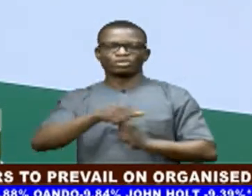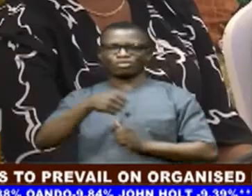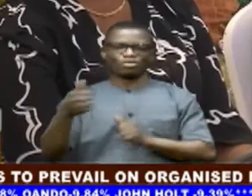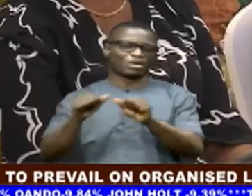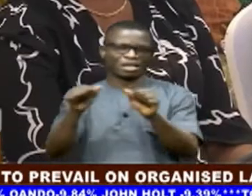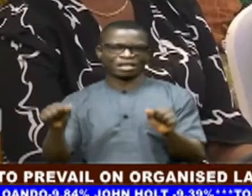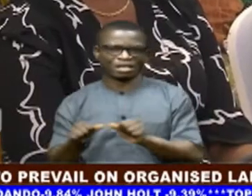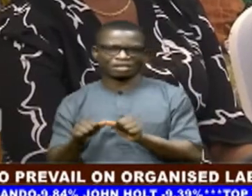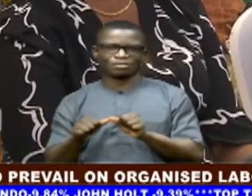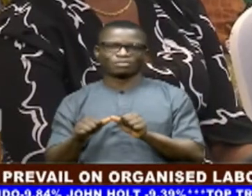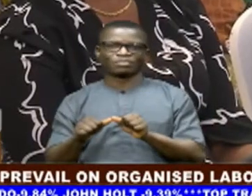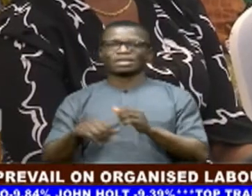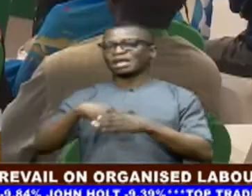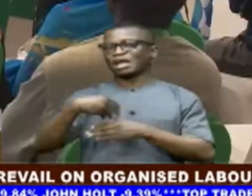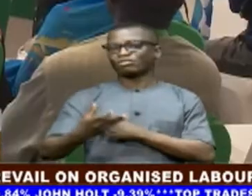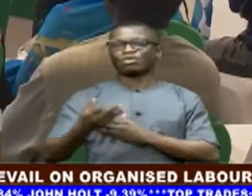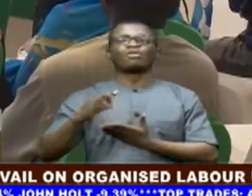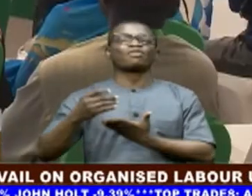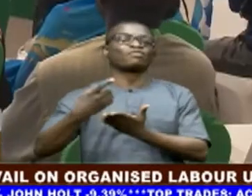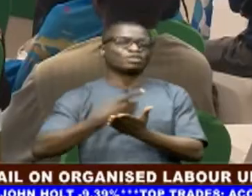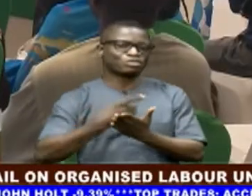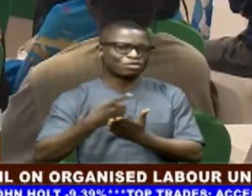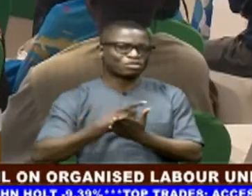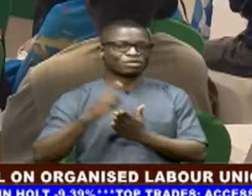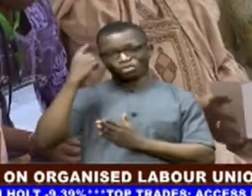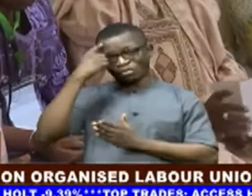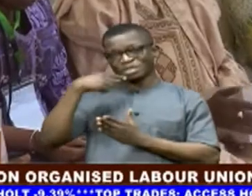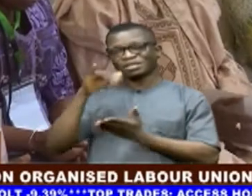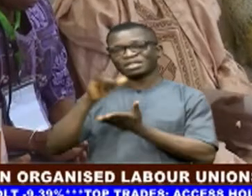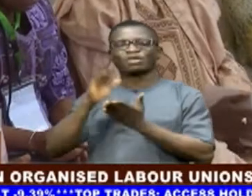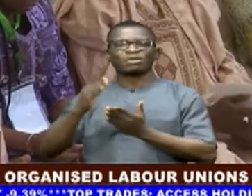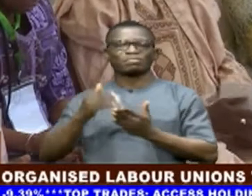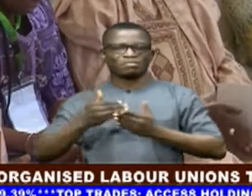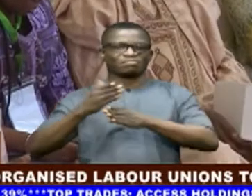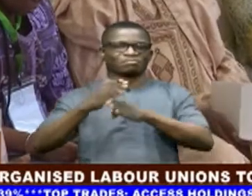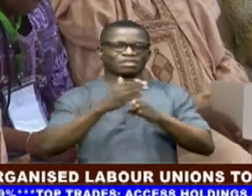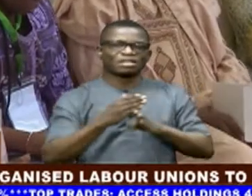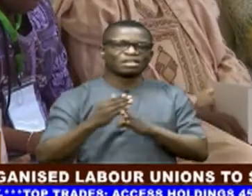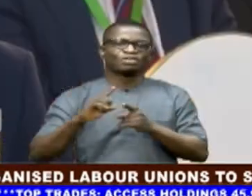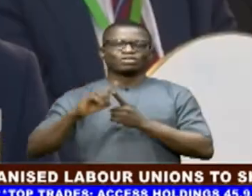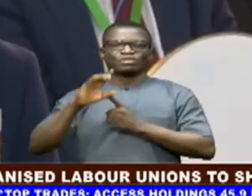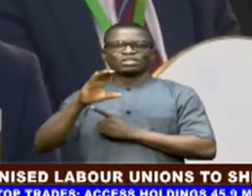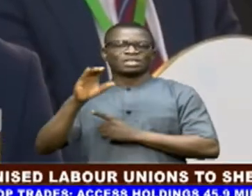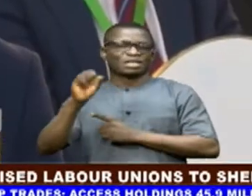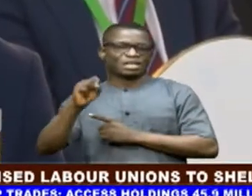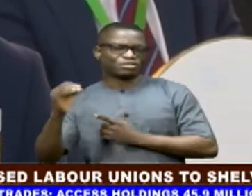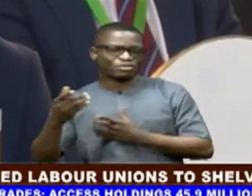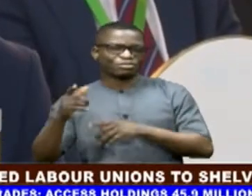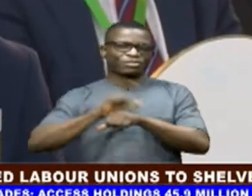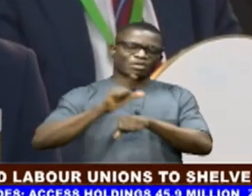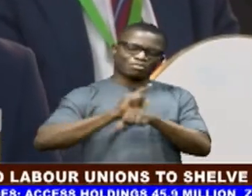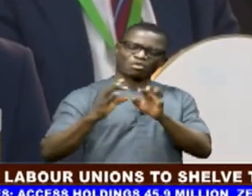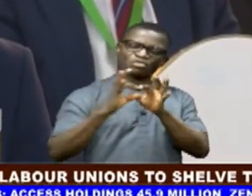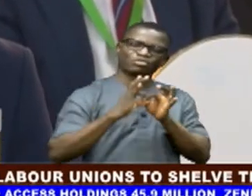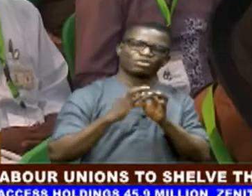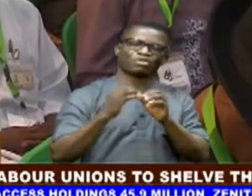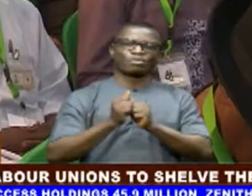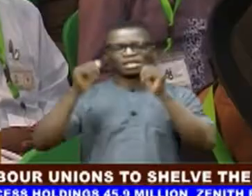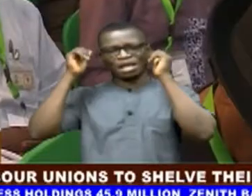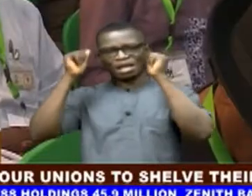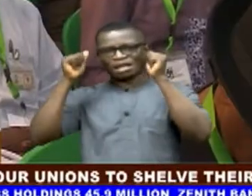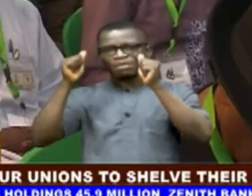sectors. The outcome of the discussions, government says, will be extended to civil societies, the labor unions, and the